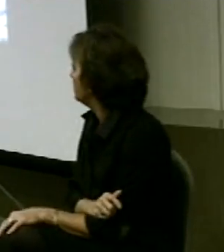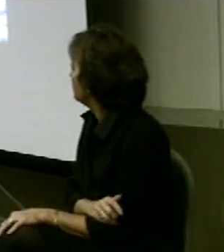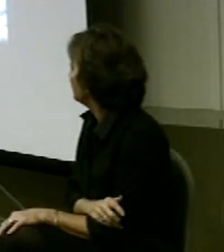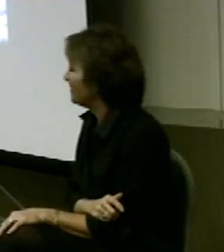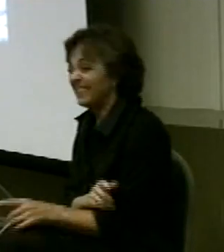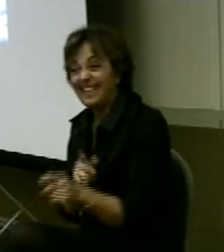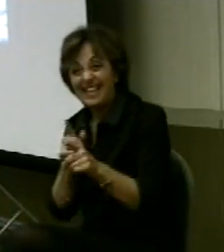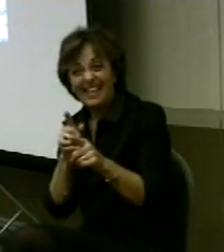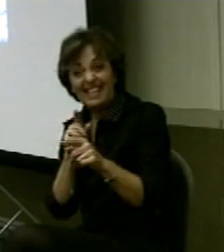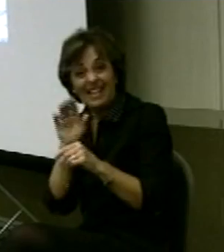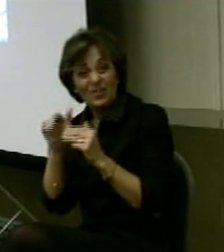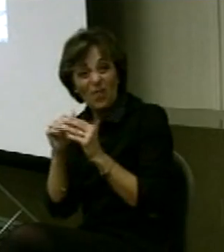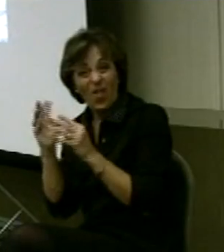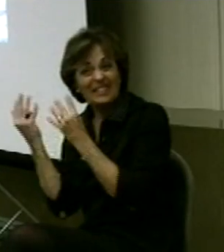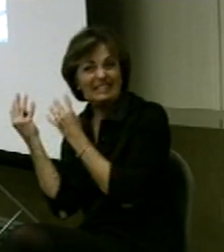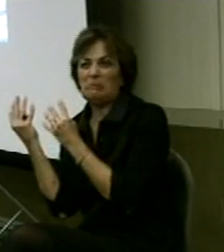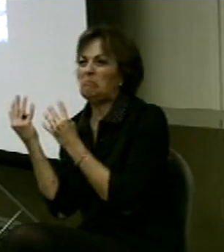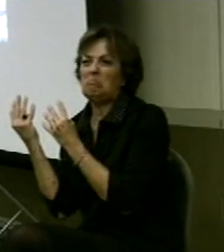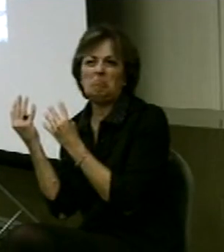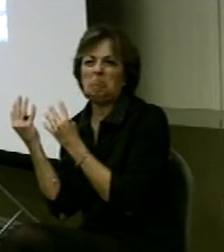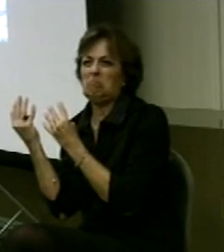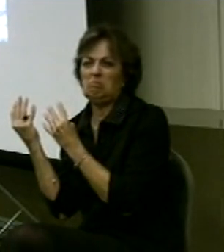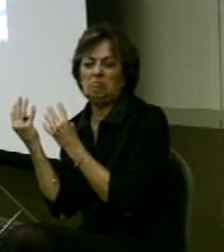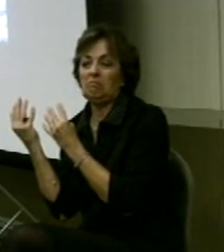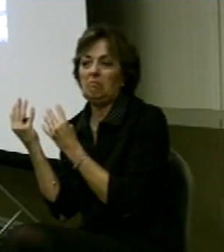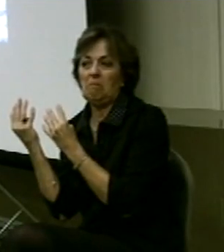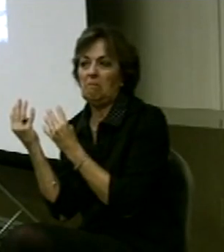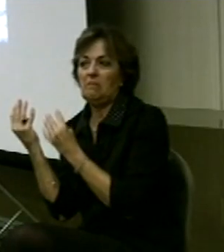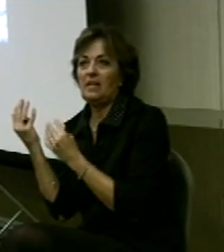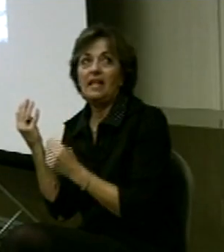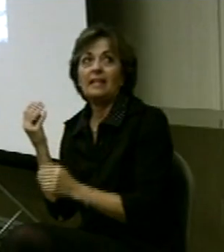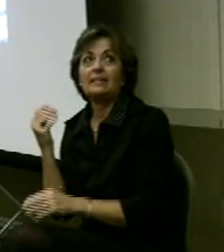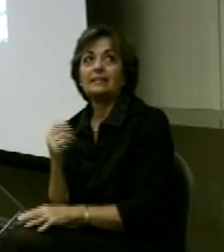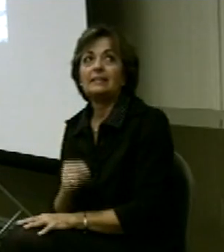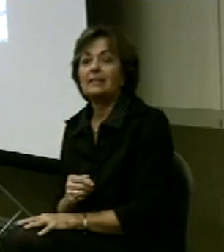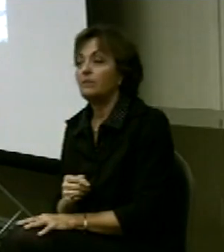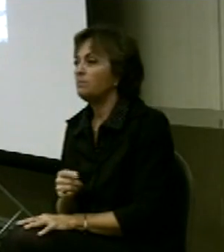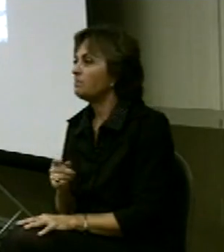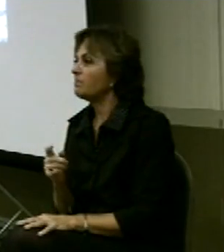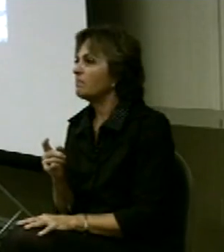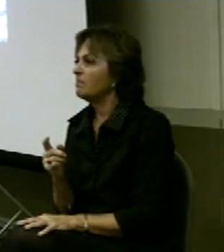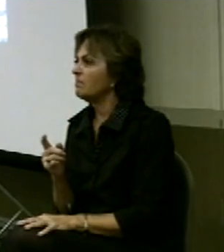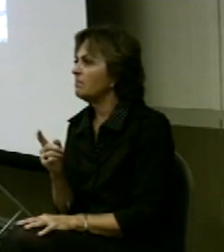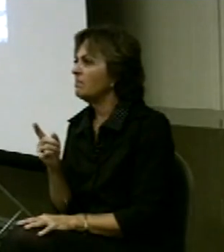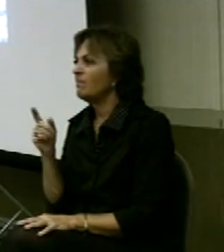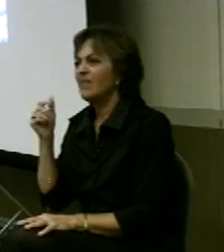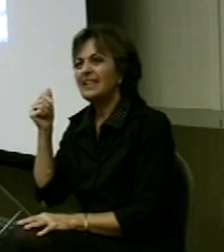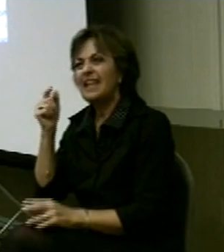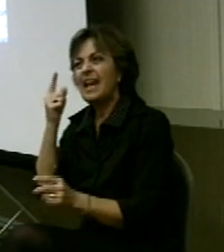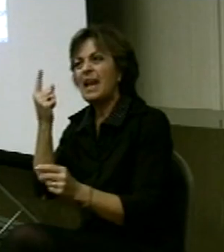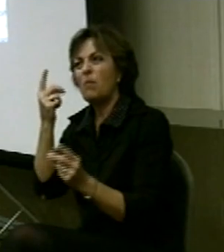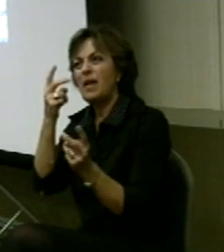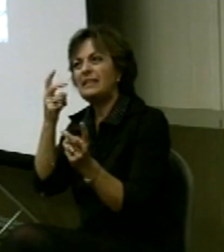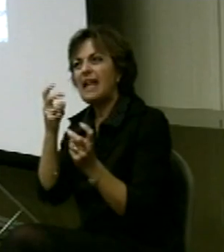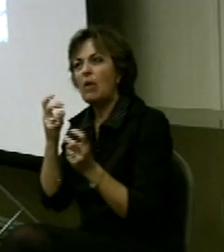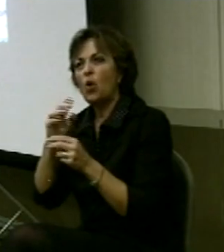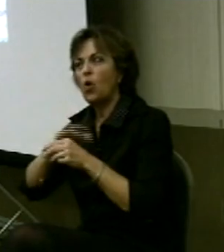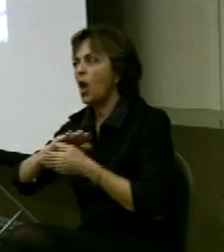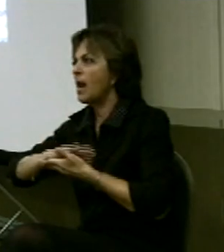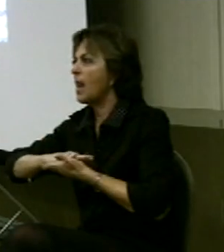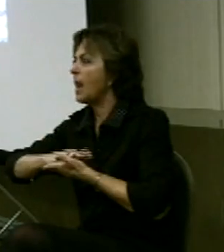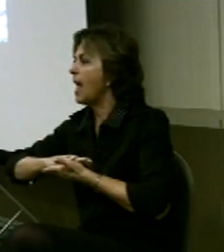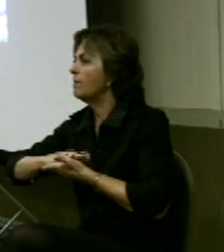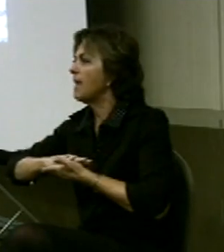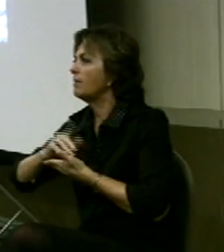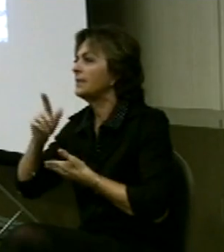Wait. Everyone see this? That's why we hope that, did anyone download it for on your laptop? It was